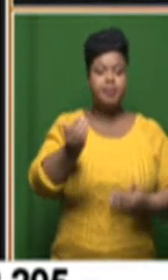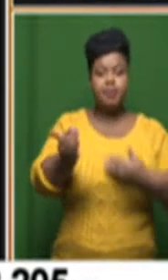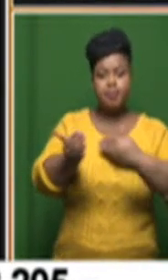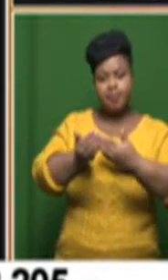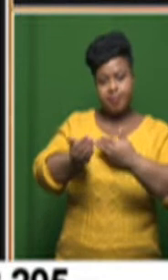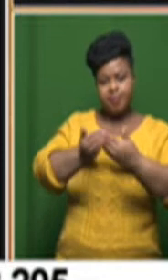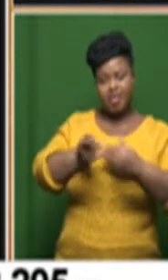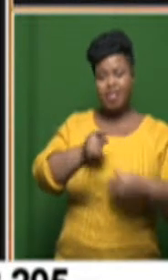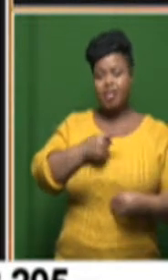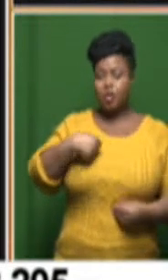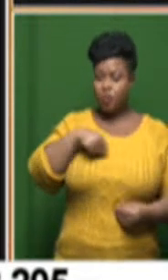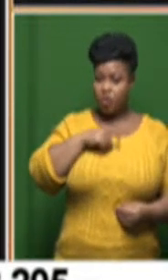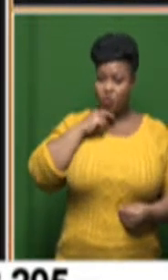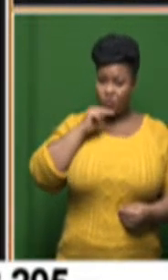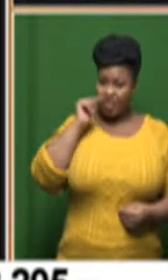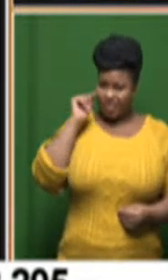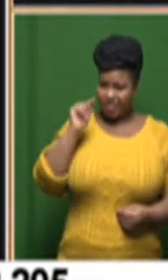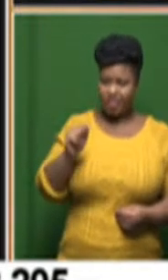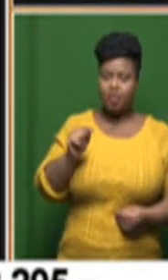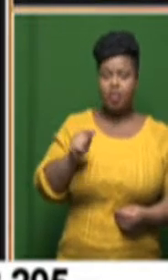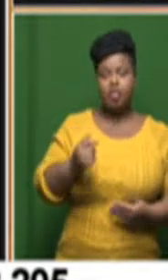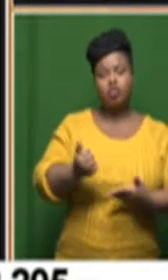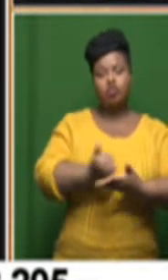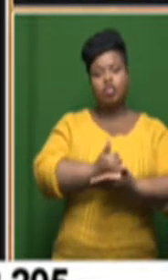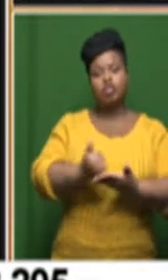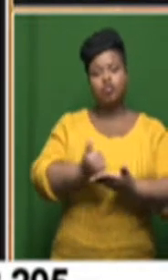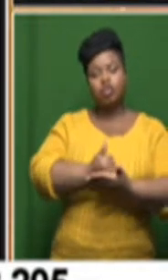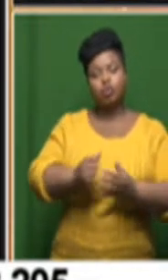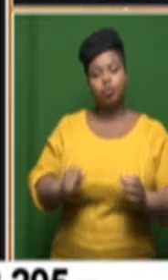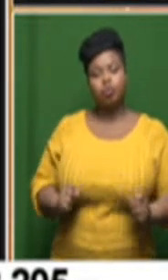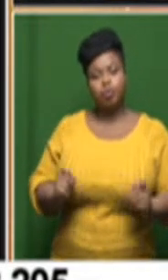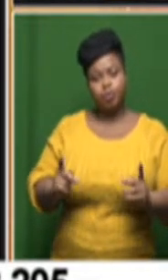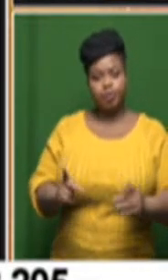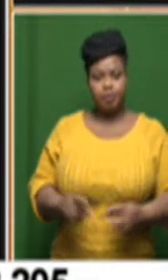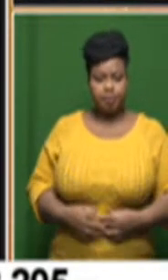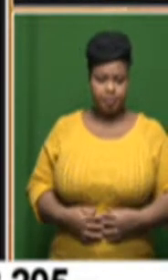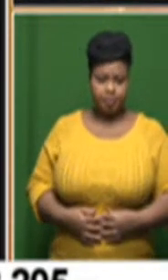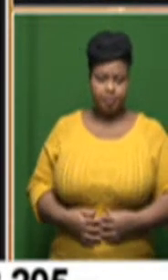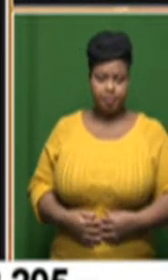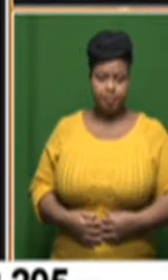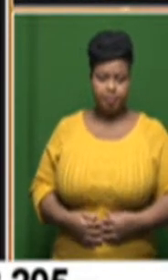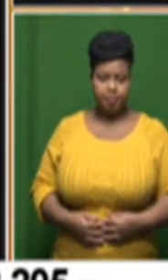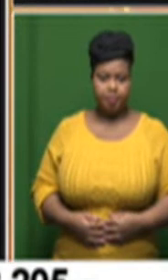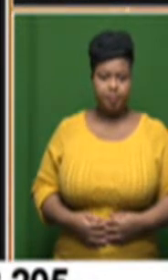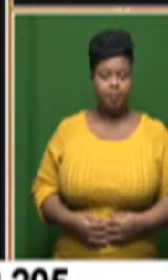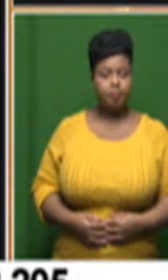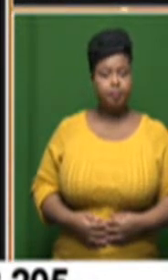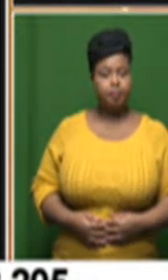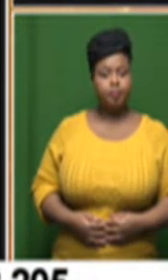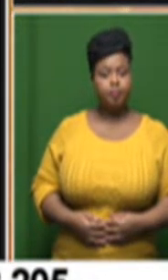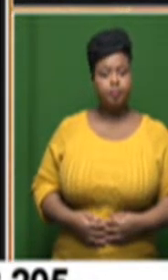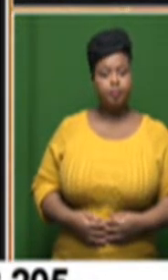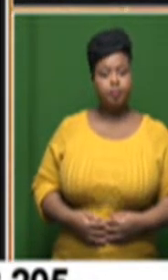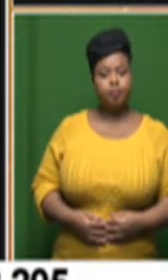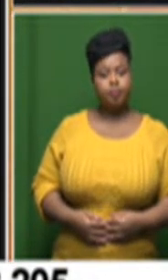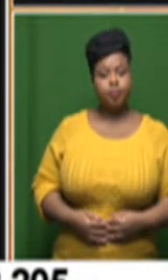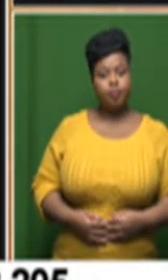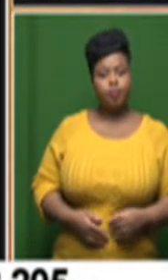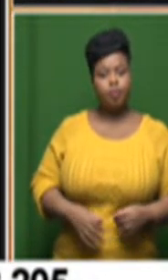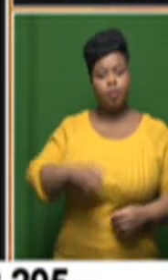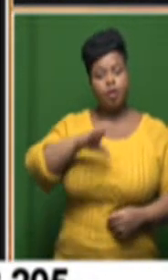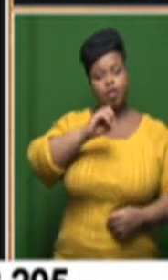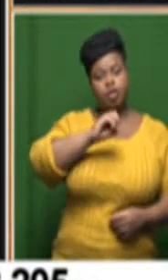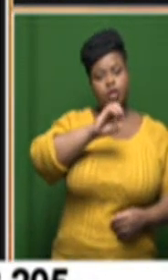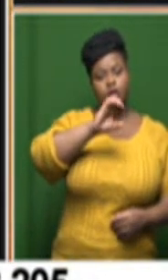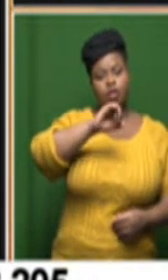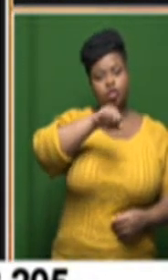we use that as also a registration opportunity. Our JOGs and local